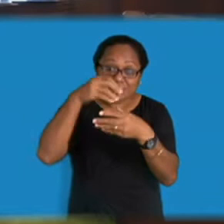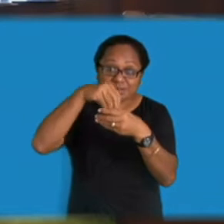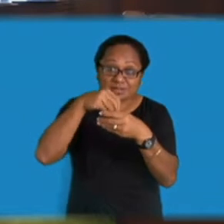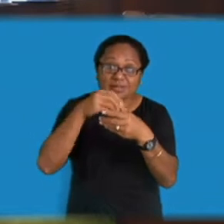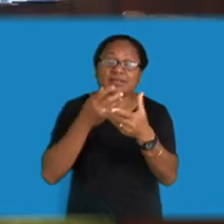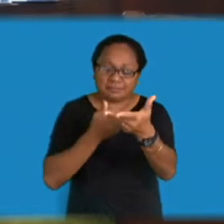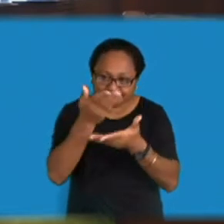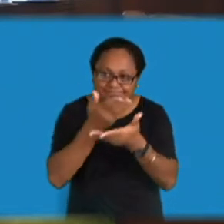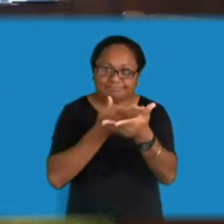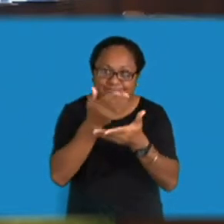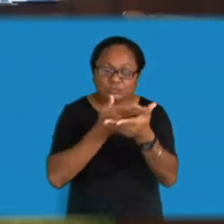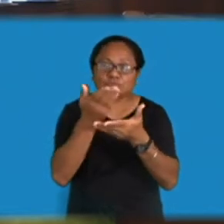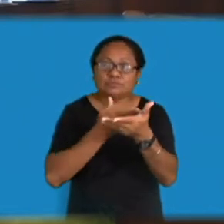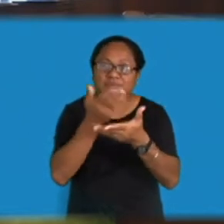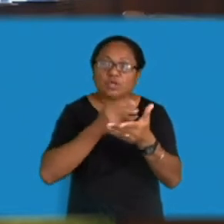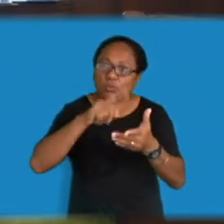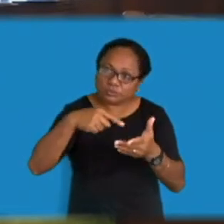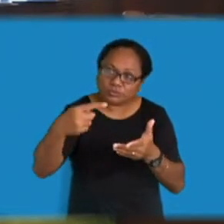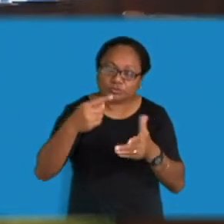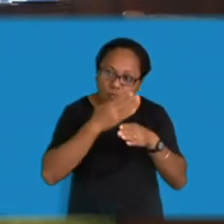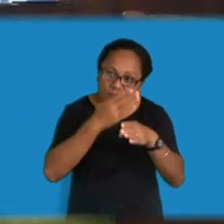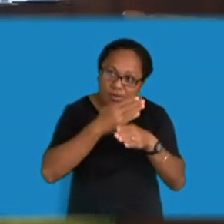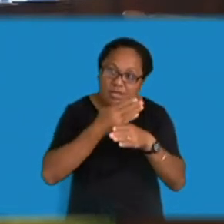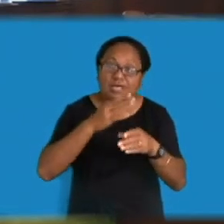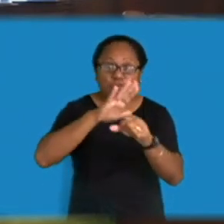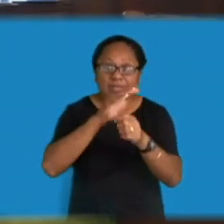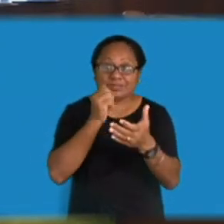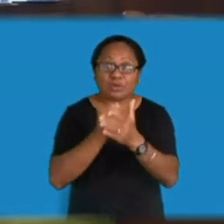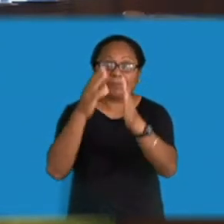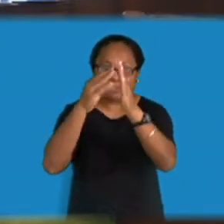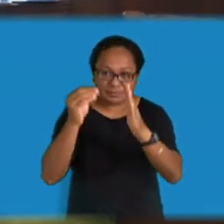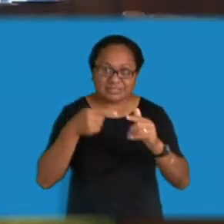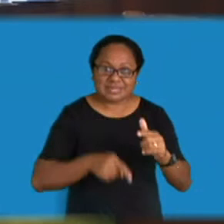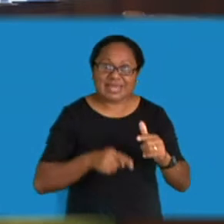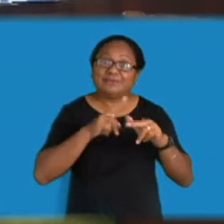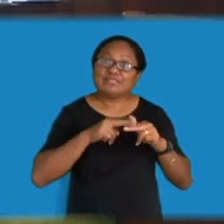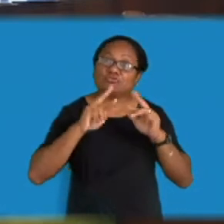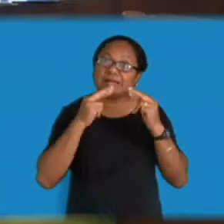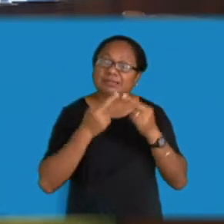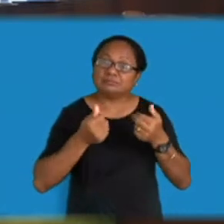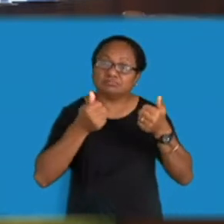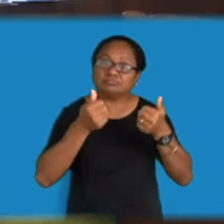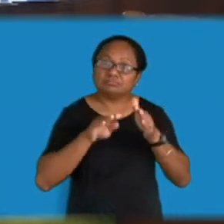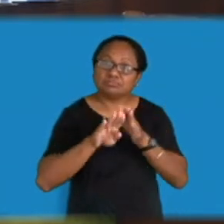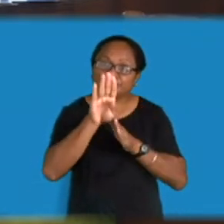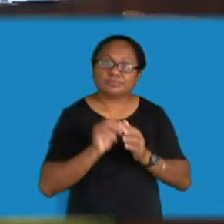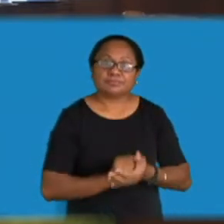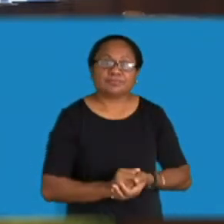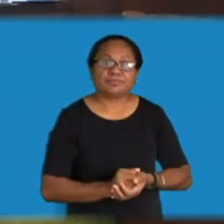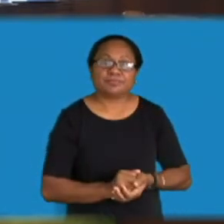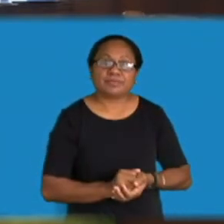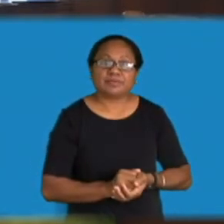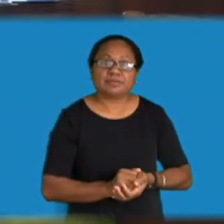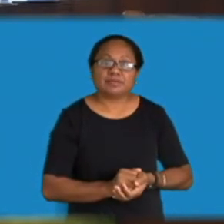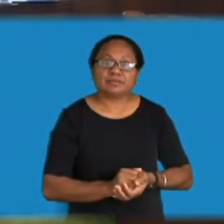related issues that can ensure that the bilateral economic relations are enhanced. Some misconceptions also.